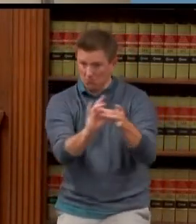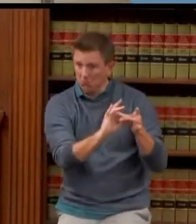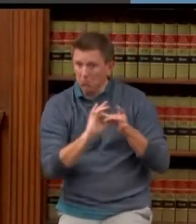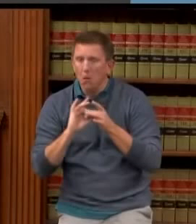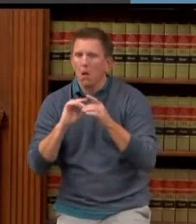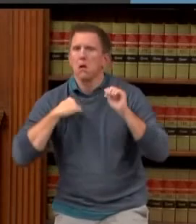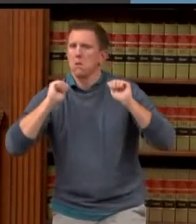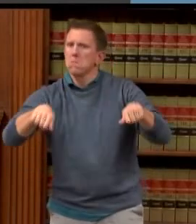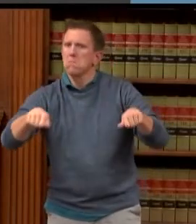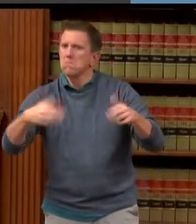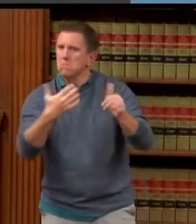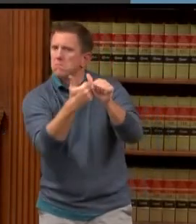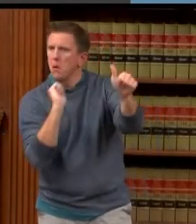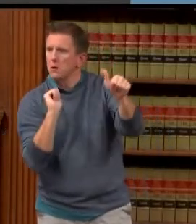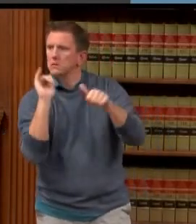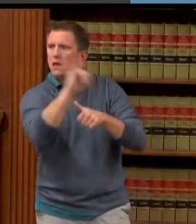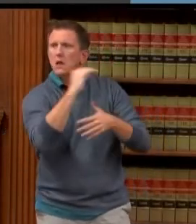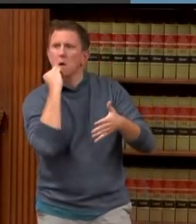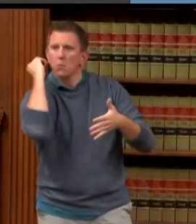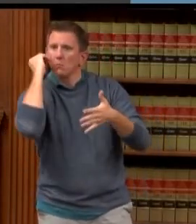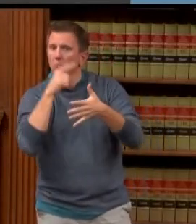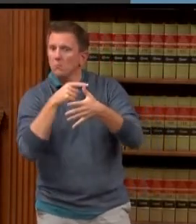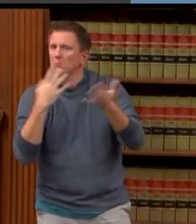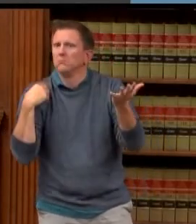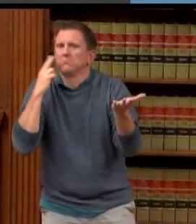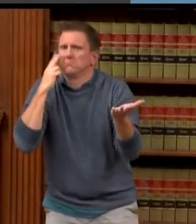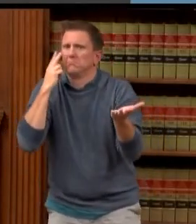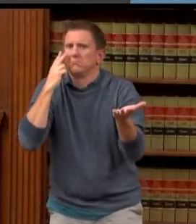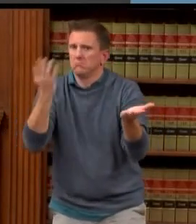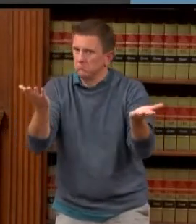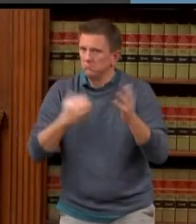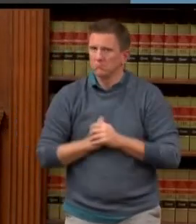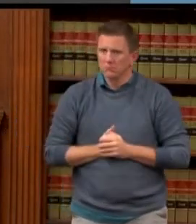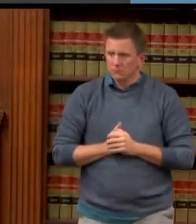Conrad, thanks. Any more questions? Yeah, hi.